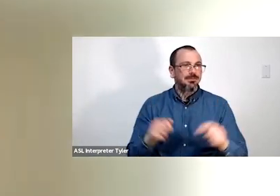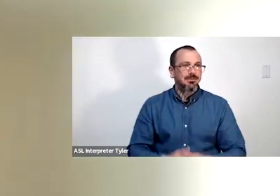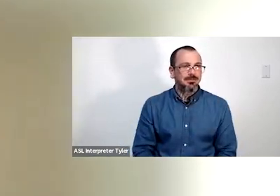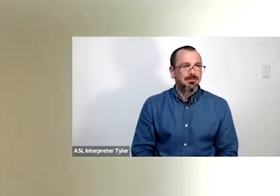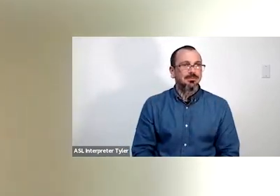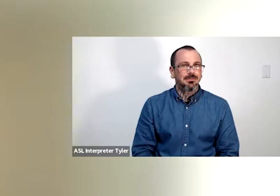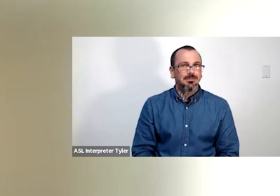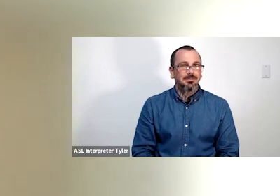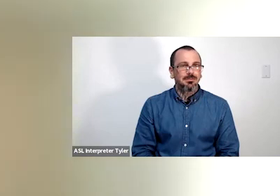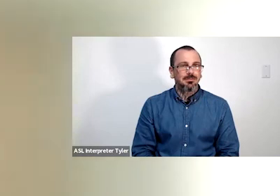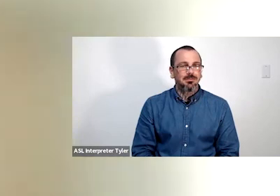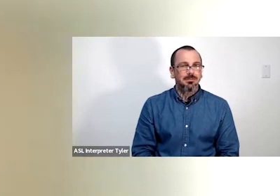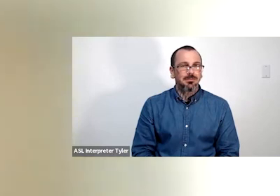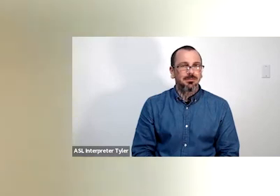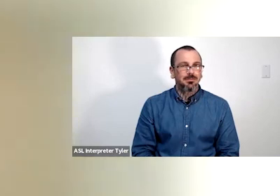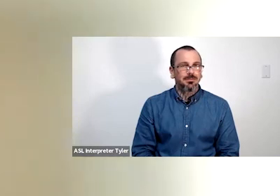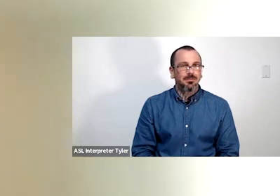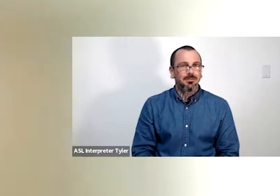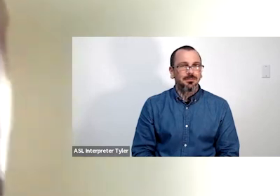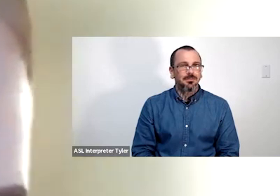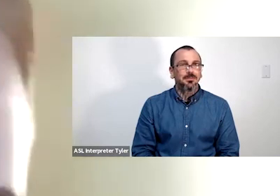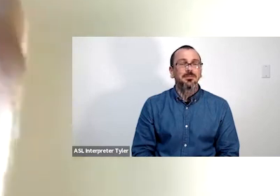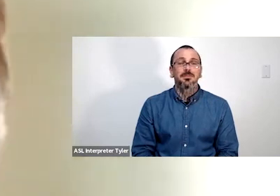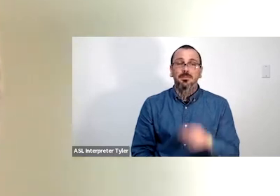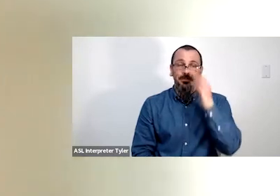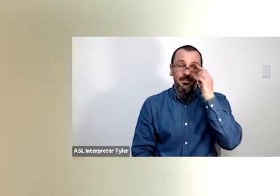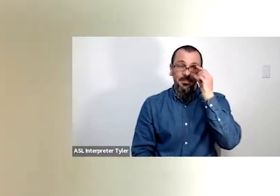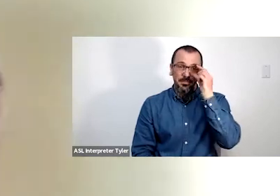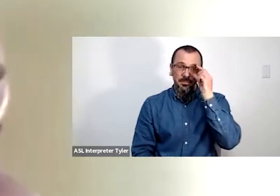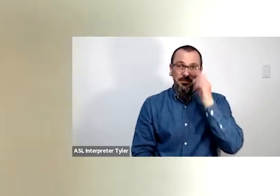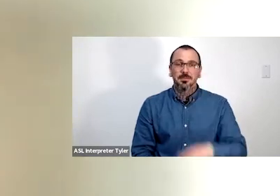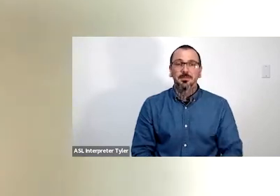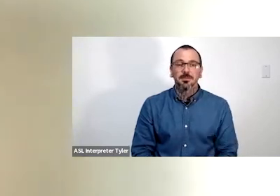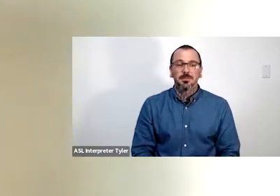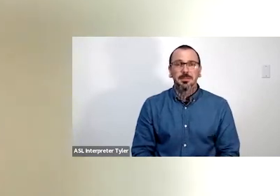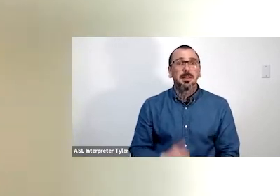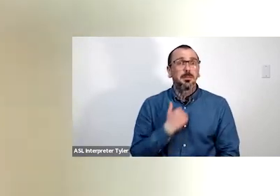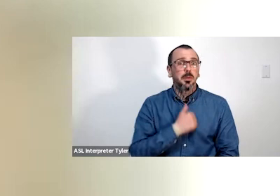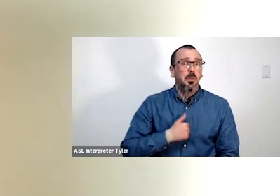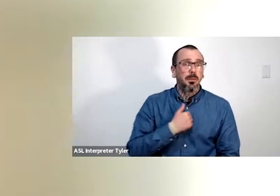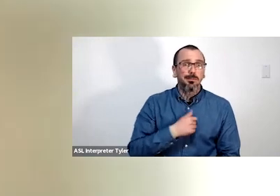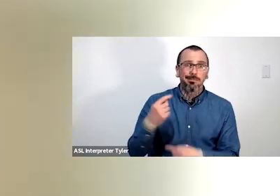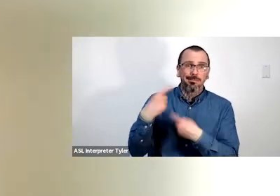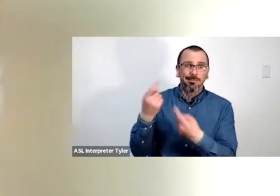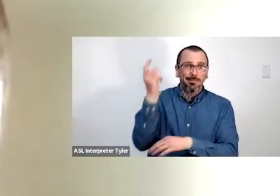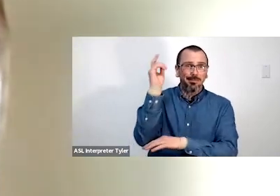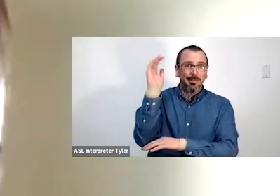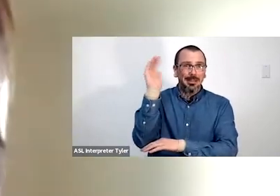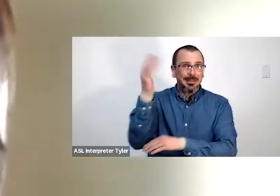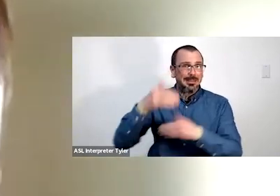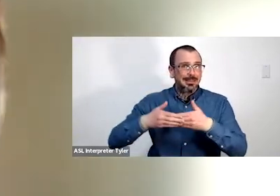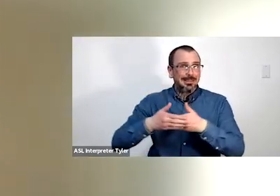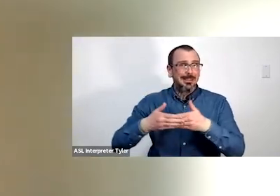solution oriented? I do apologize also because everyone made such beautiful PowerPoint presentations and I